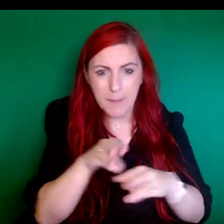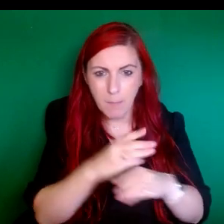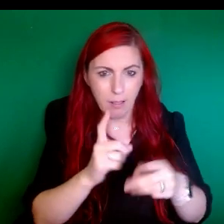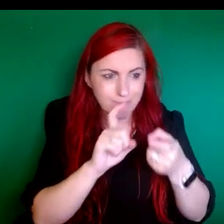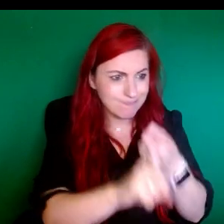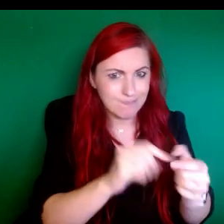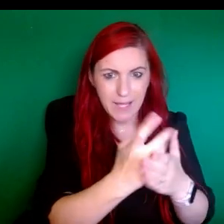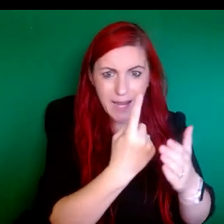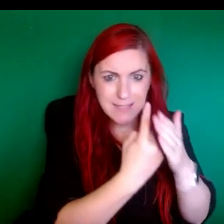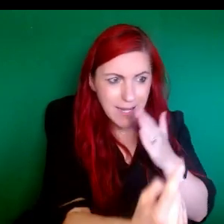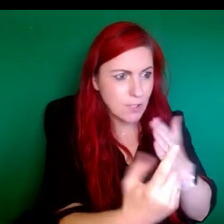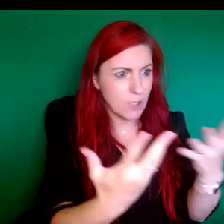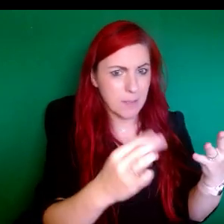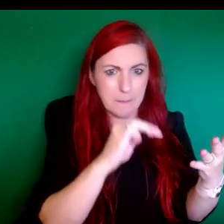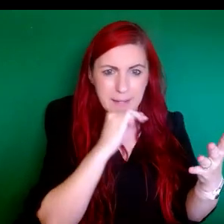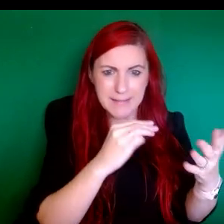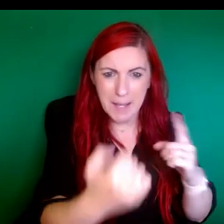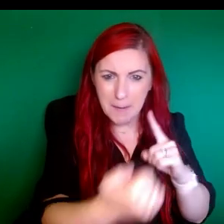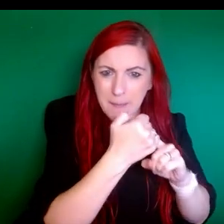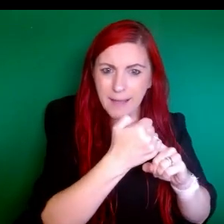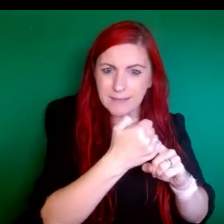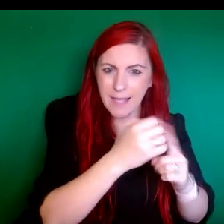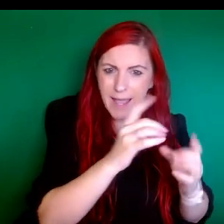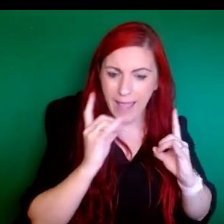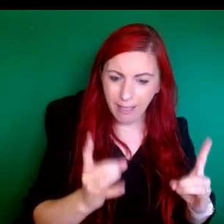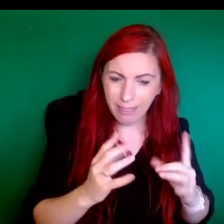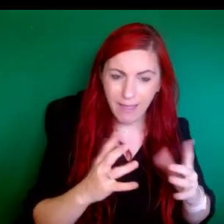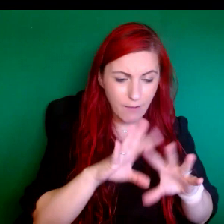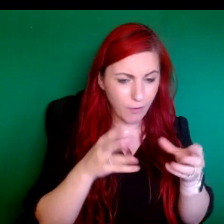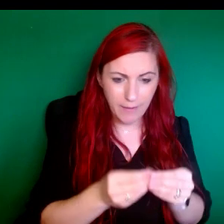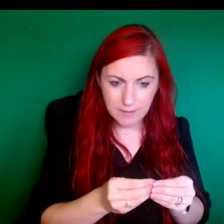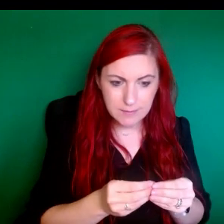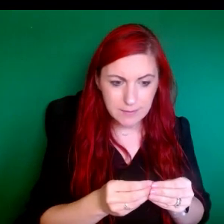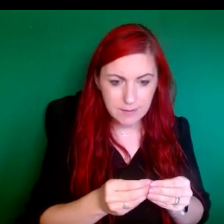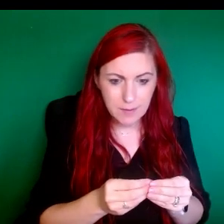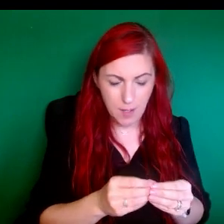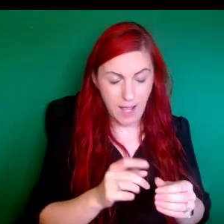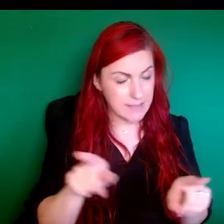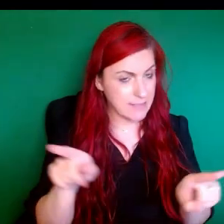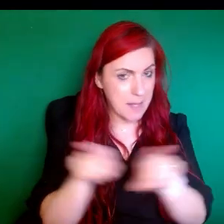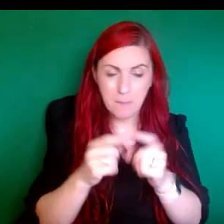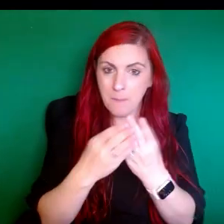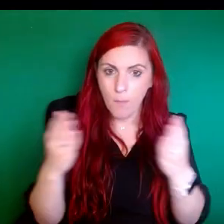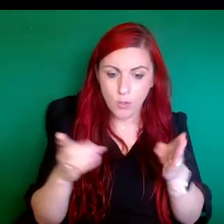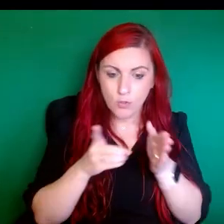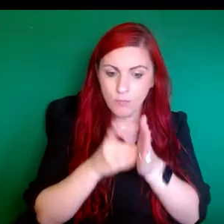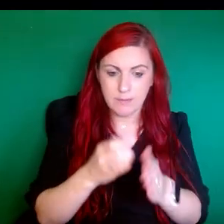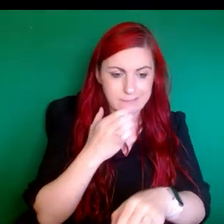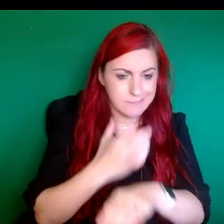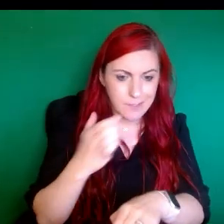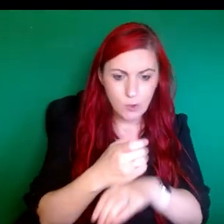Despite this, and this is something that consistently impresses our board of directors, what shone through these challenges was the steadfast